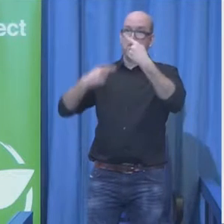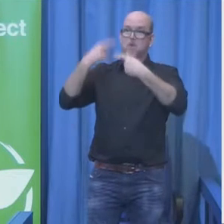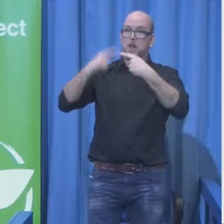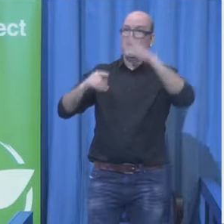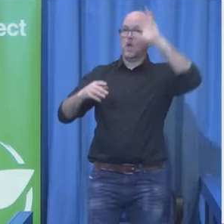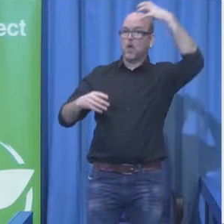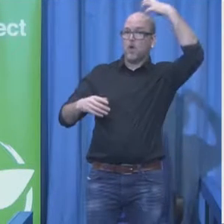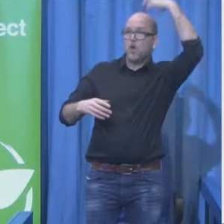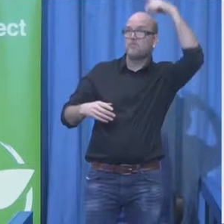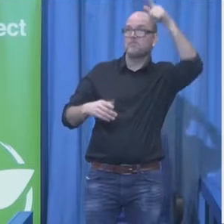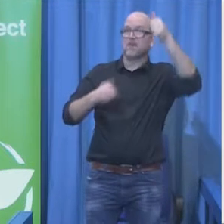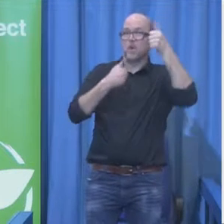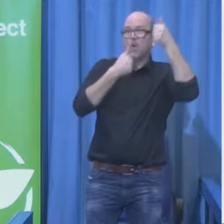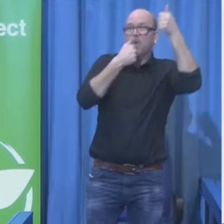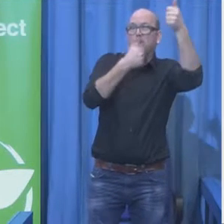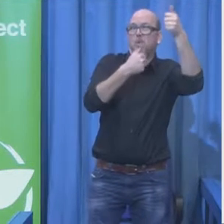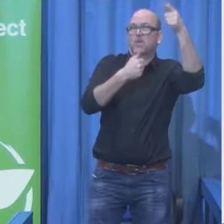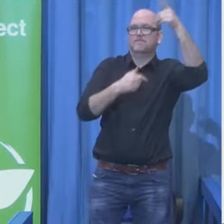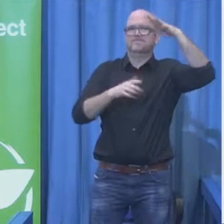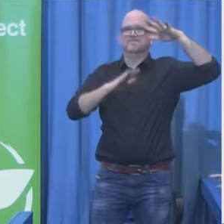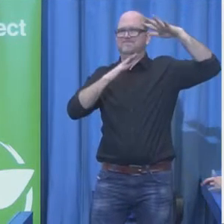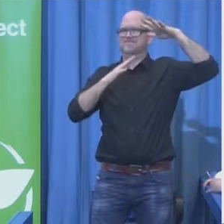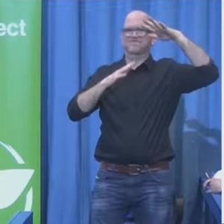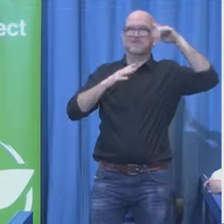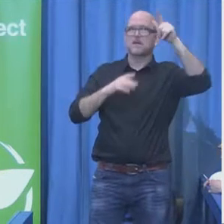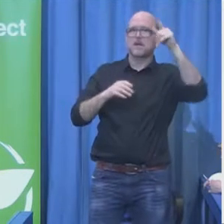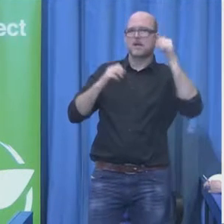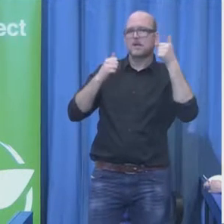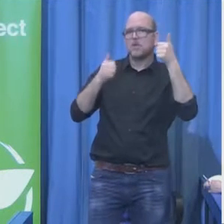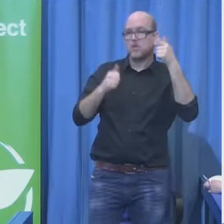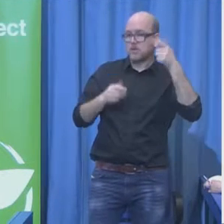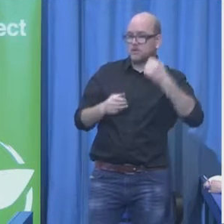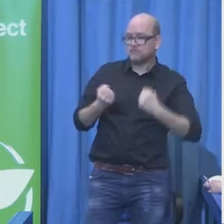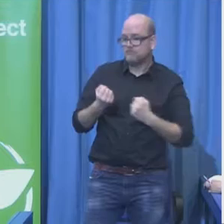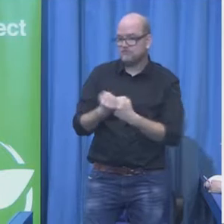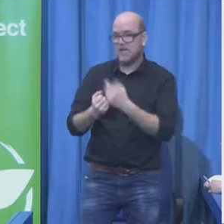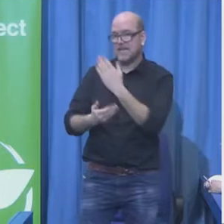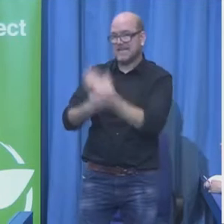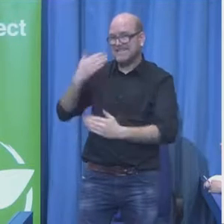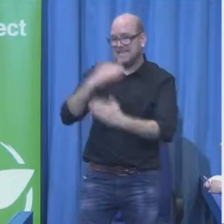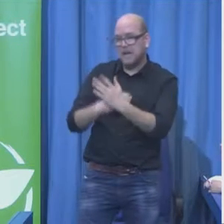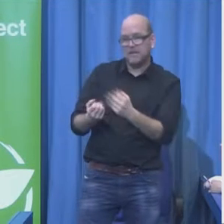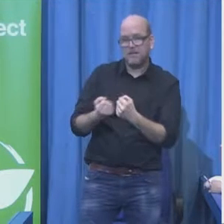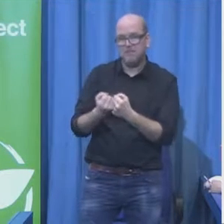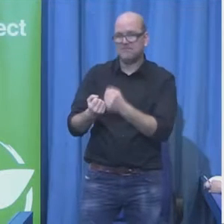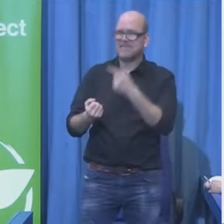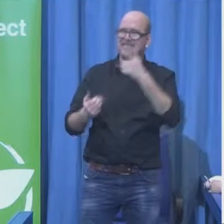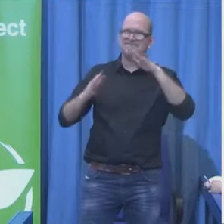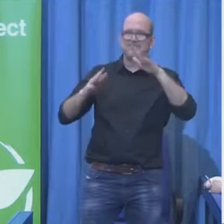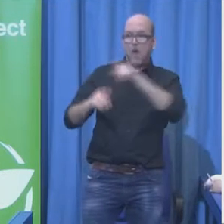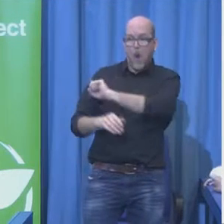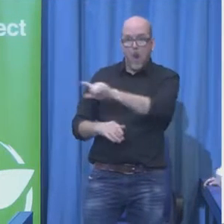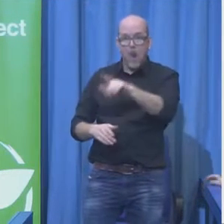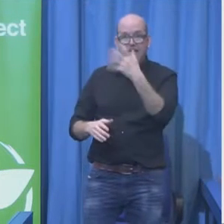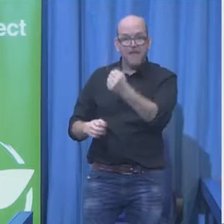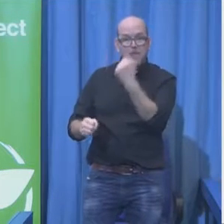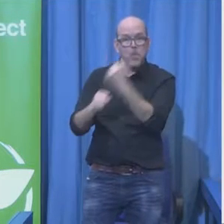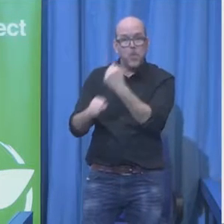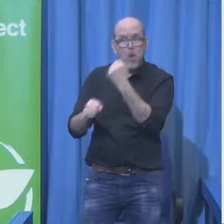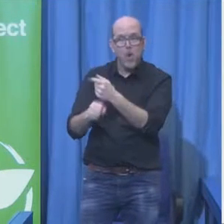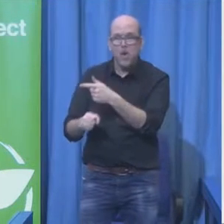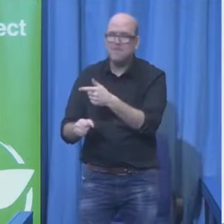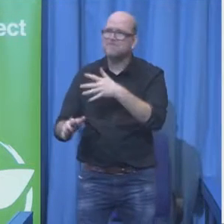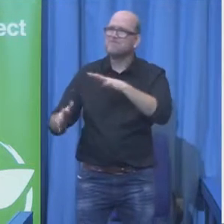the informal economy. But that is starting to change. And I think this change, which is also led by